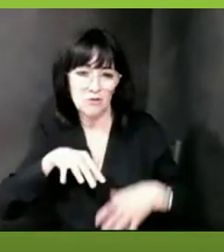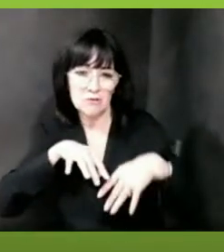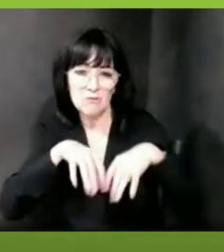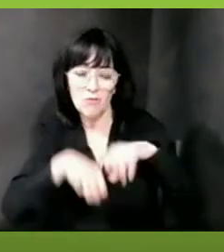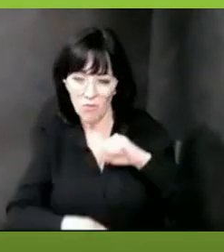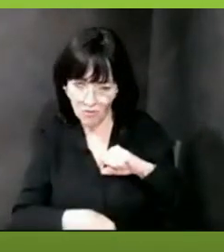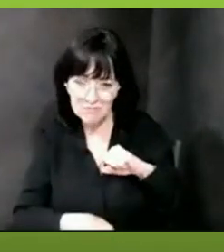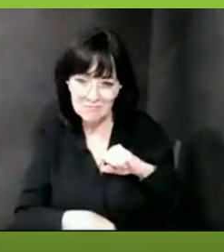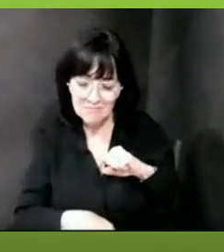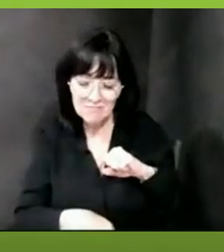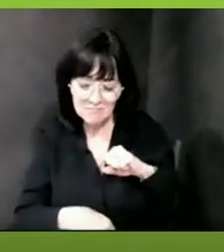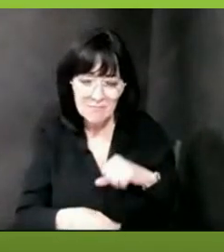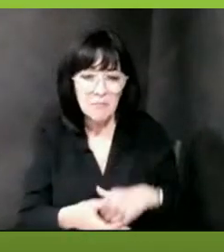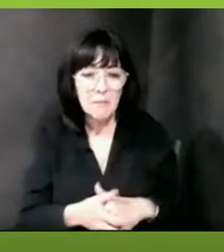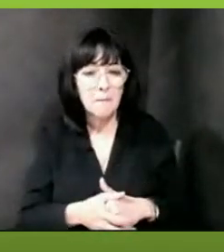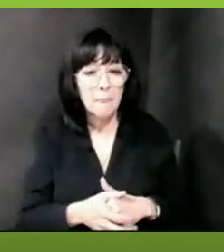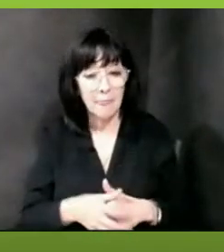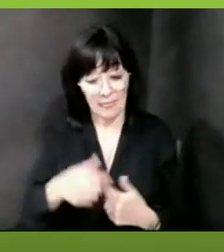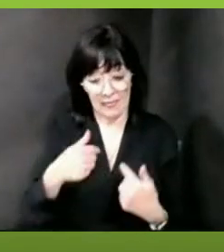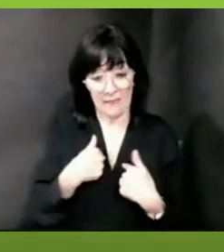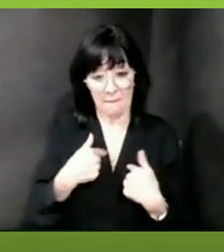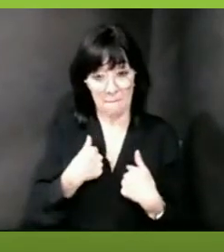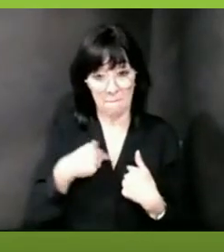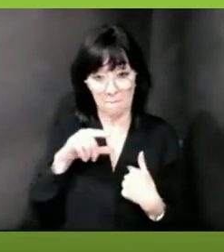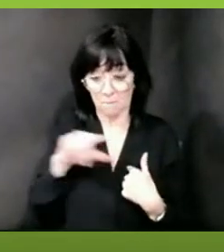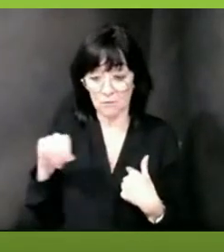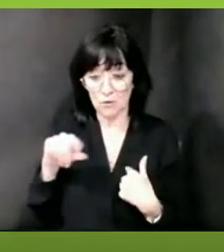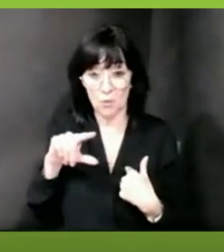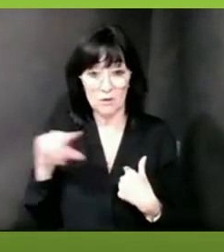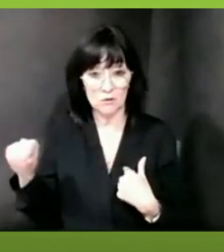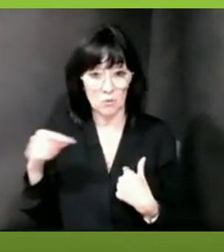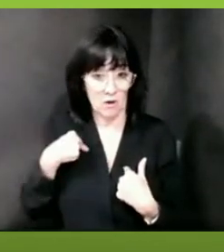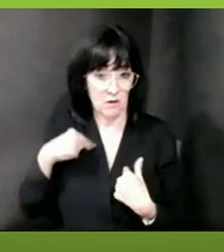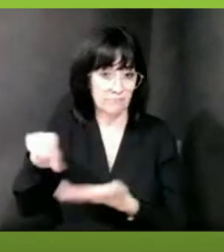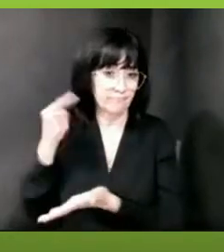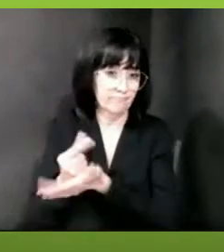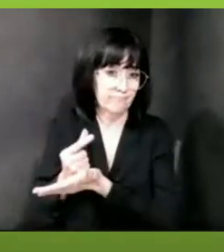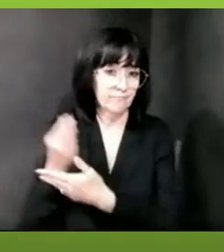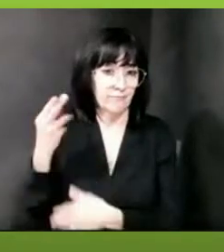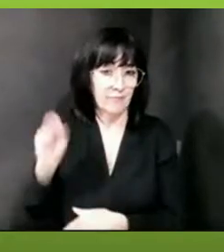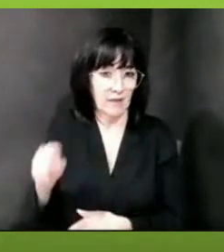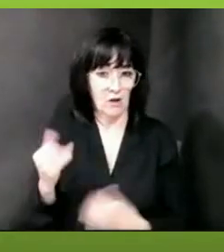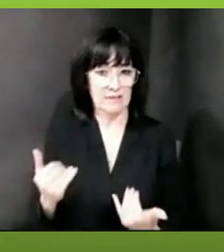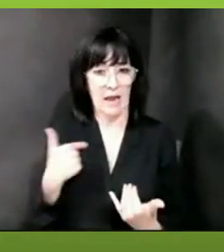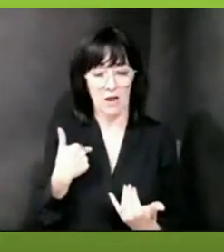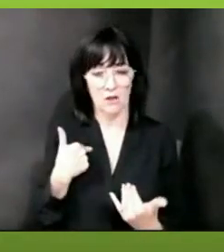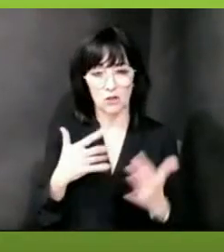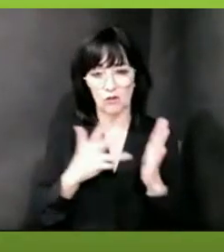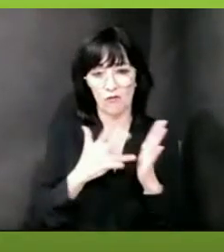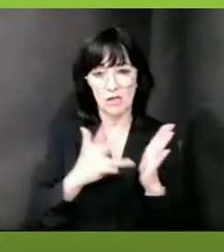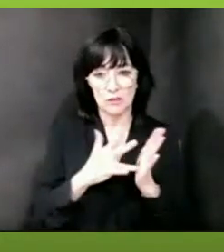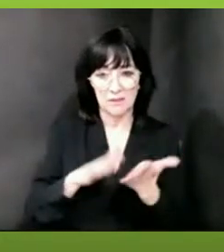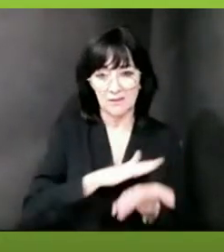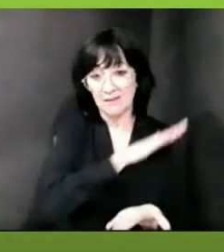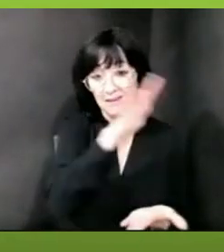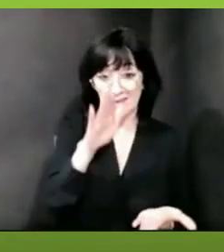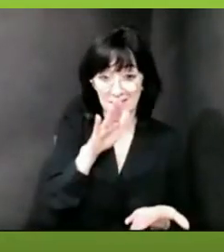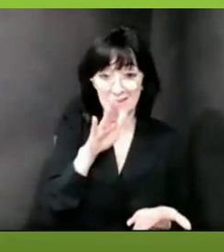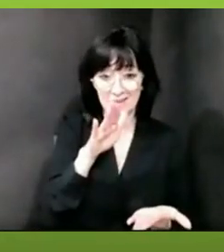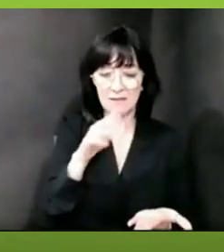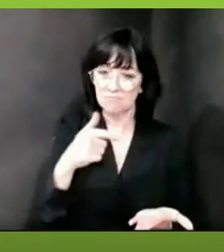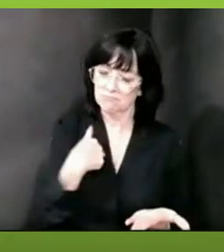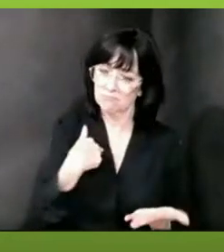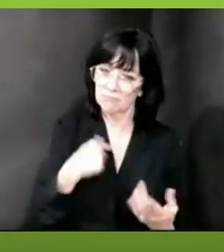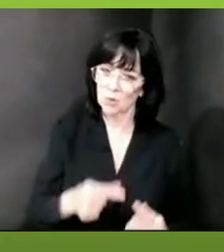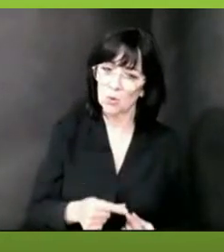think personally, as a 2020 high school graduate and now a current freshman in college, I've been given a unique opportunity